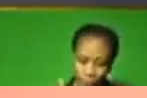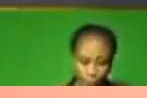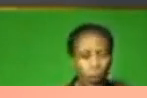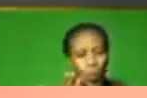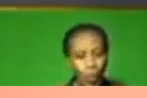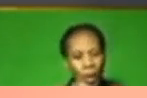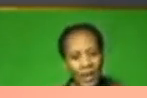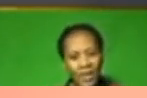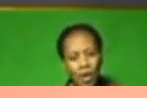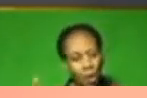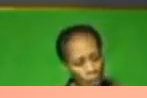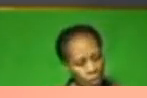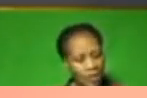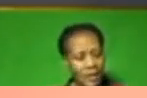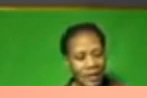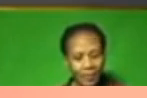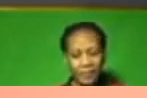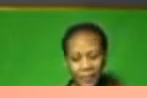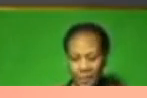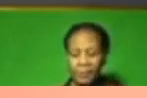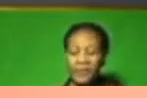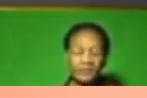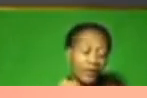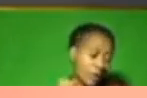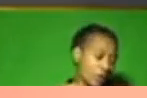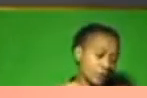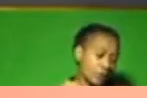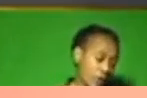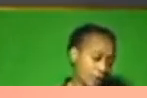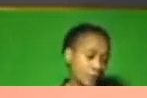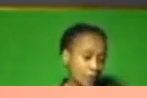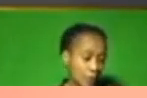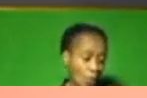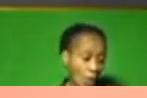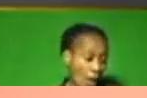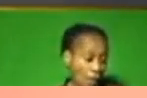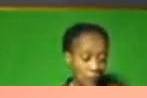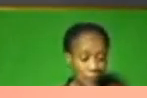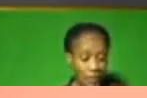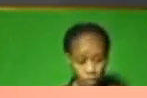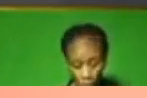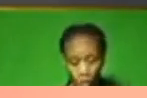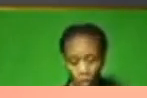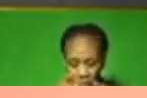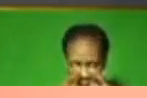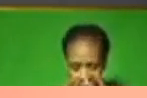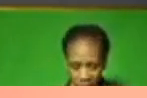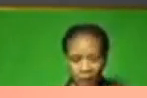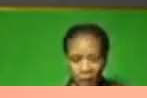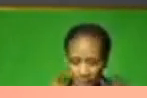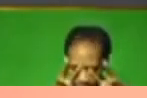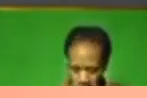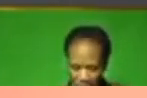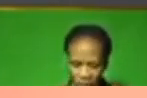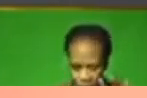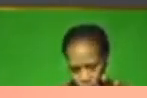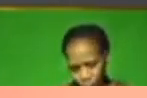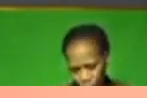key role-playing countries to make sure that we realize this objective. In the last 5